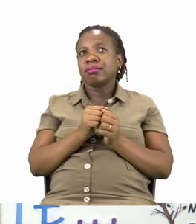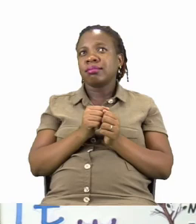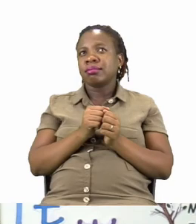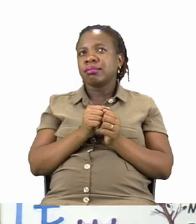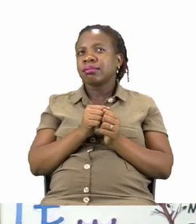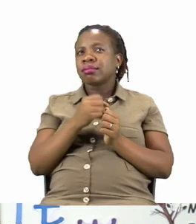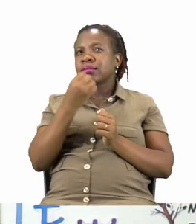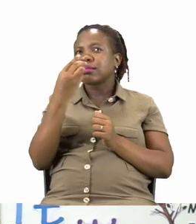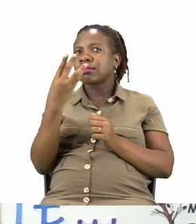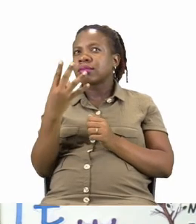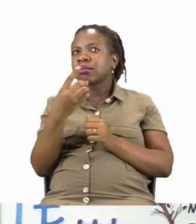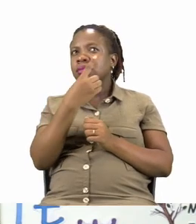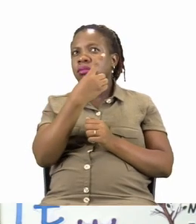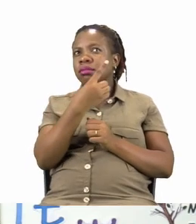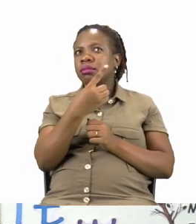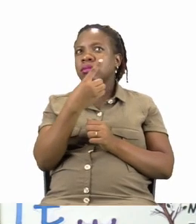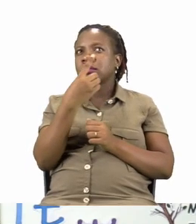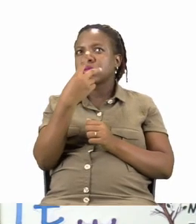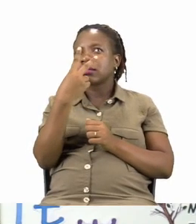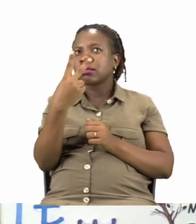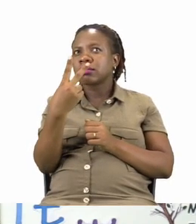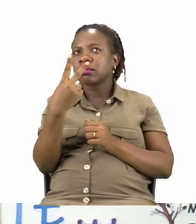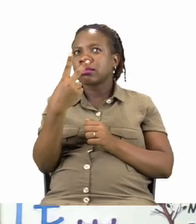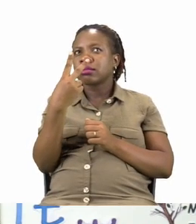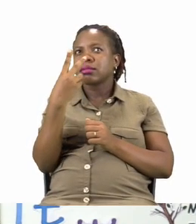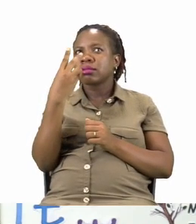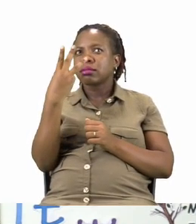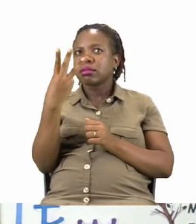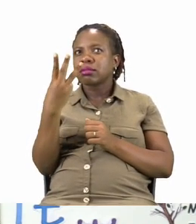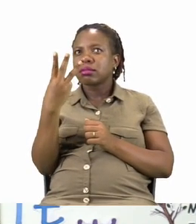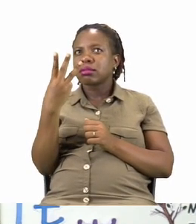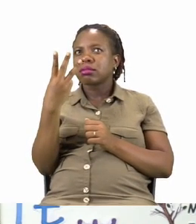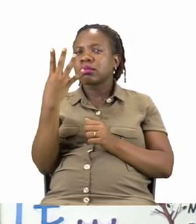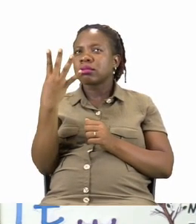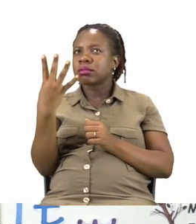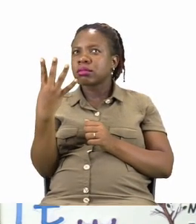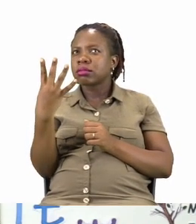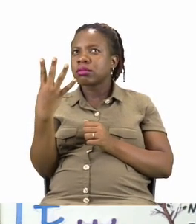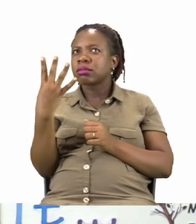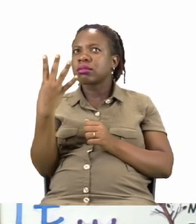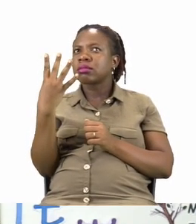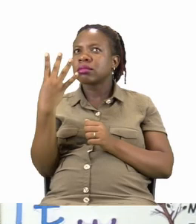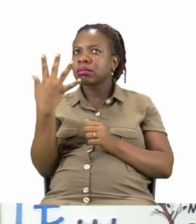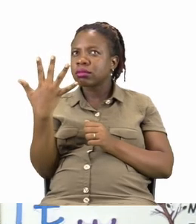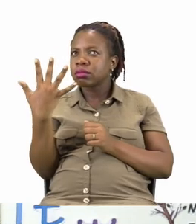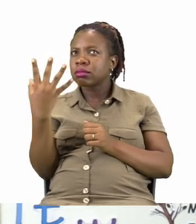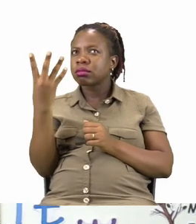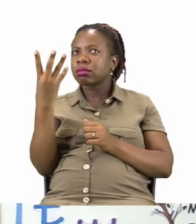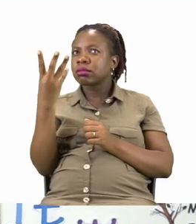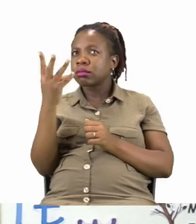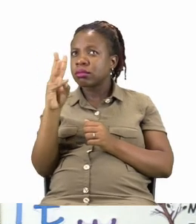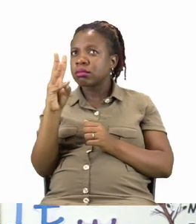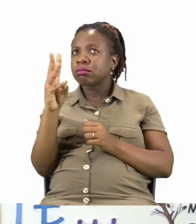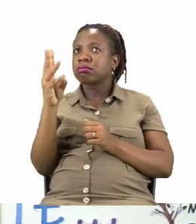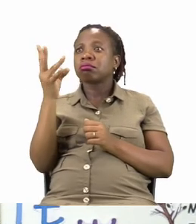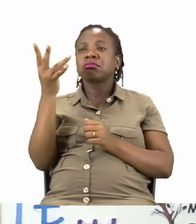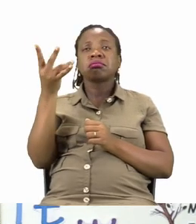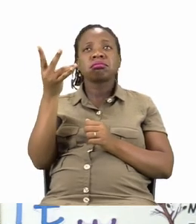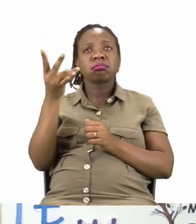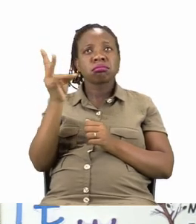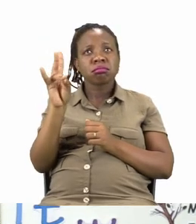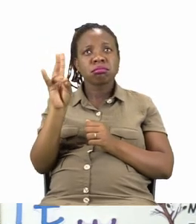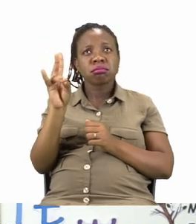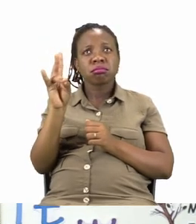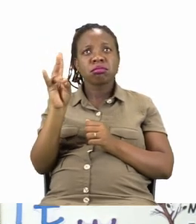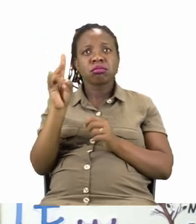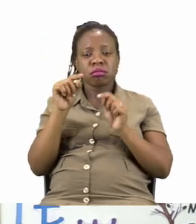all the squares together. 1, 2, 3, 4, 5, 6,